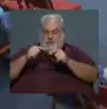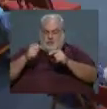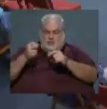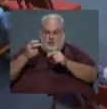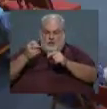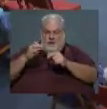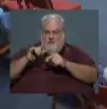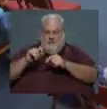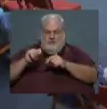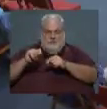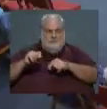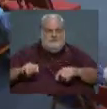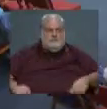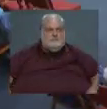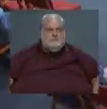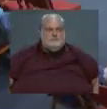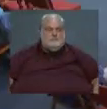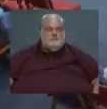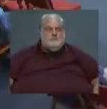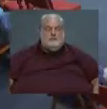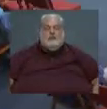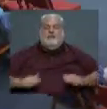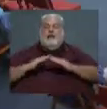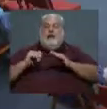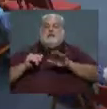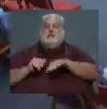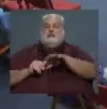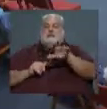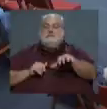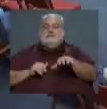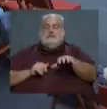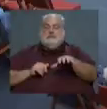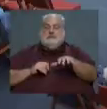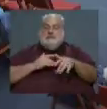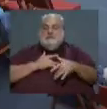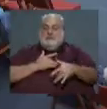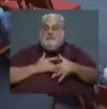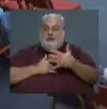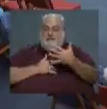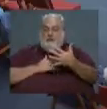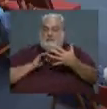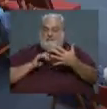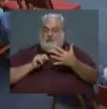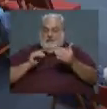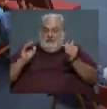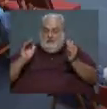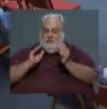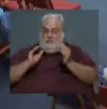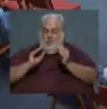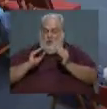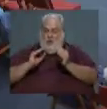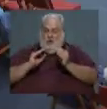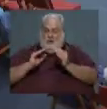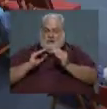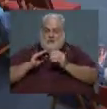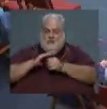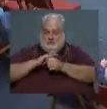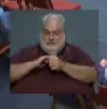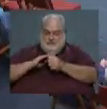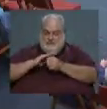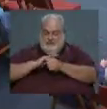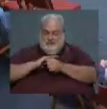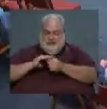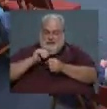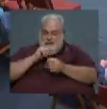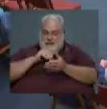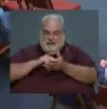feet. The houses next door to this is usually 5 feet. That's a very small subdivision. Mm-hmm. It was a very